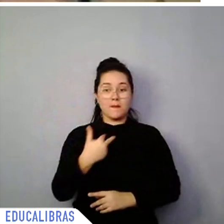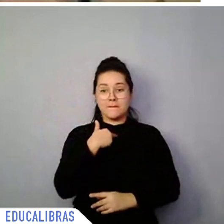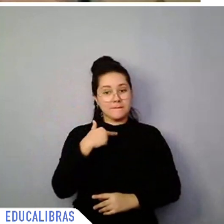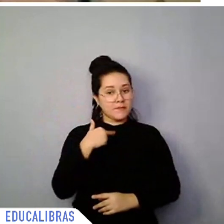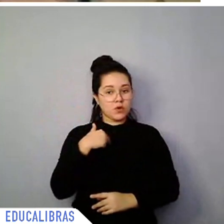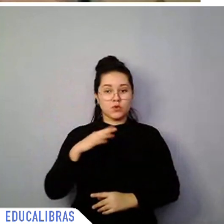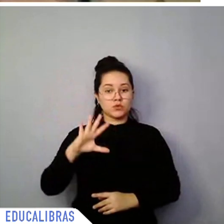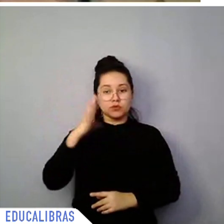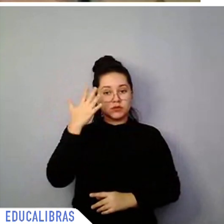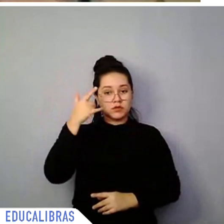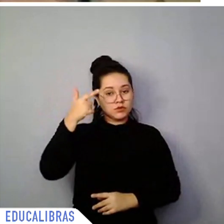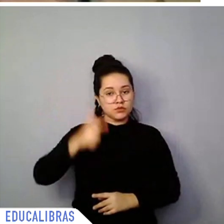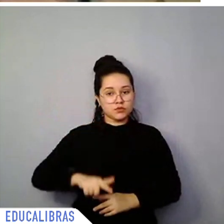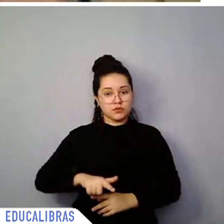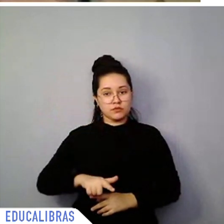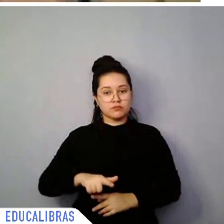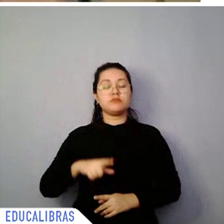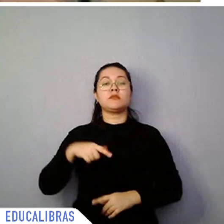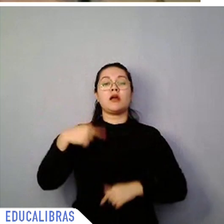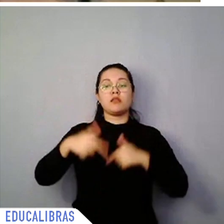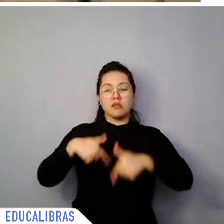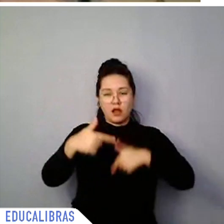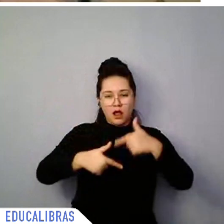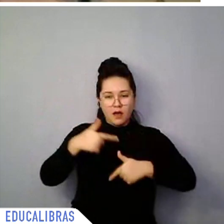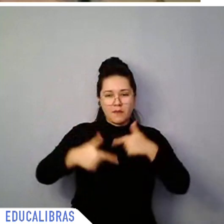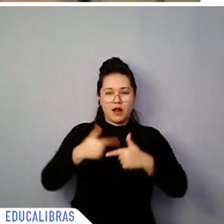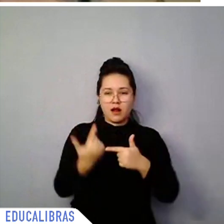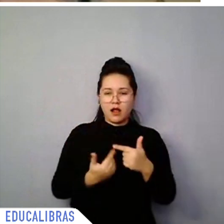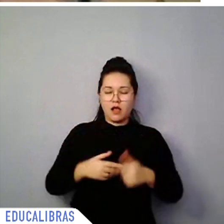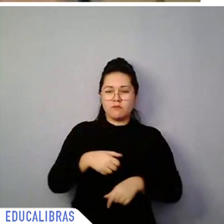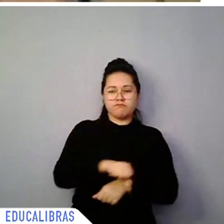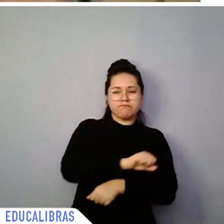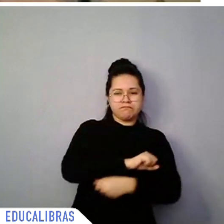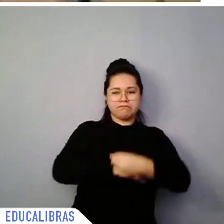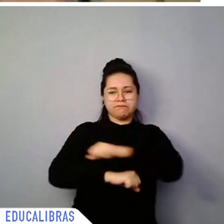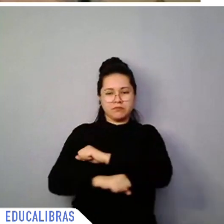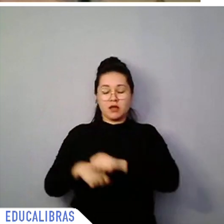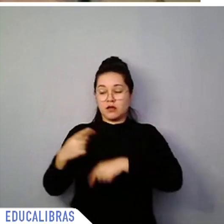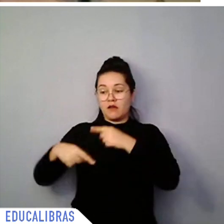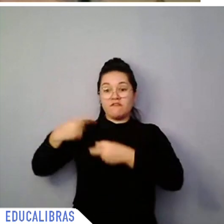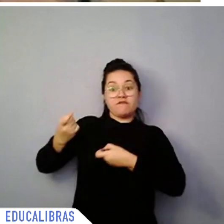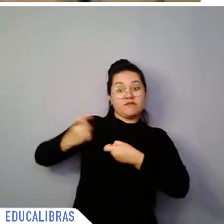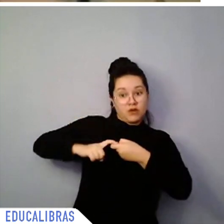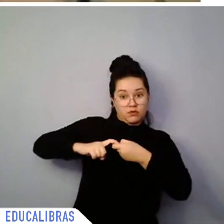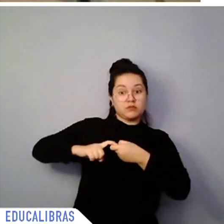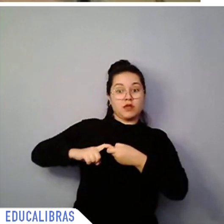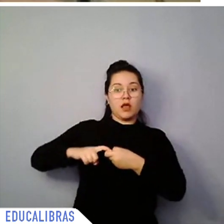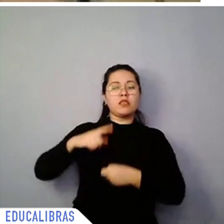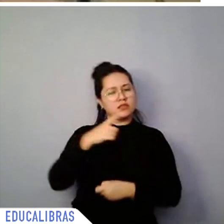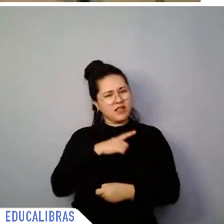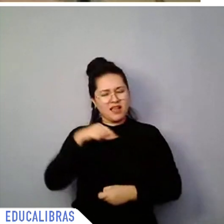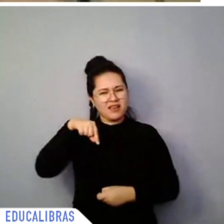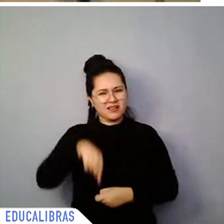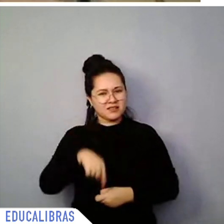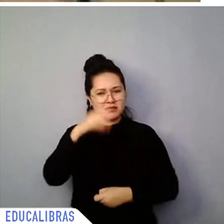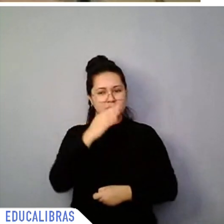science with us, we cannot let that happen again. We need to work to recover that,